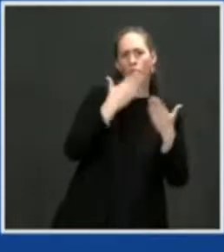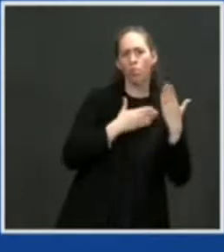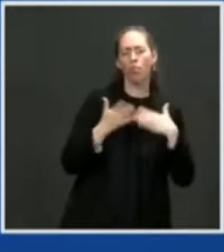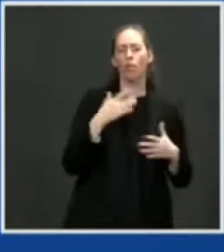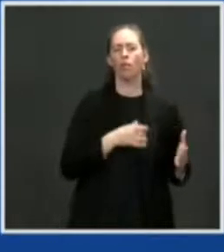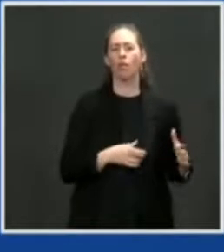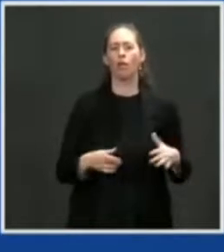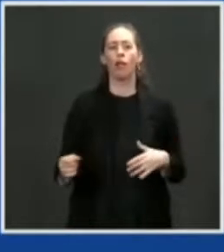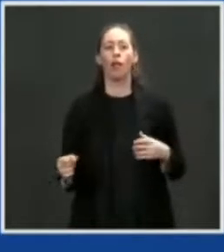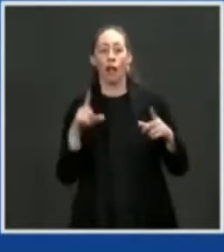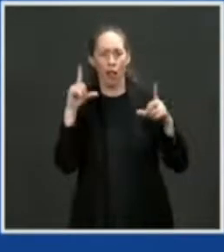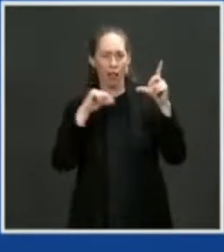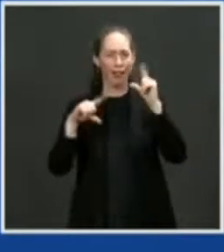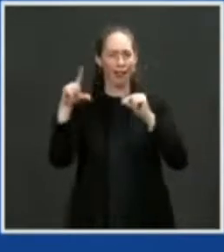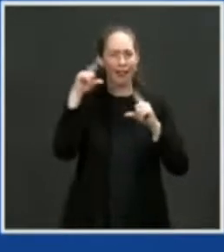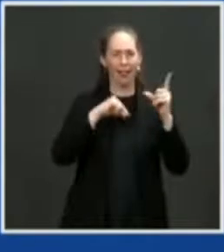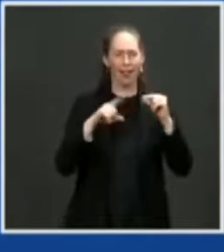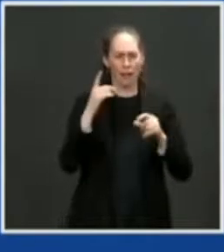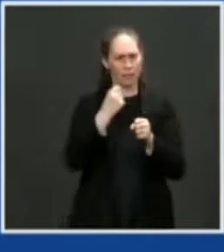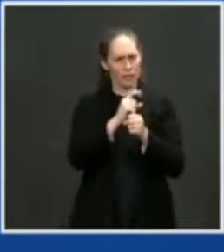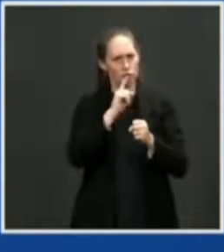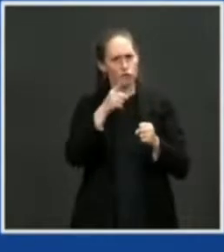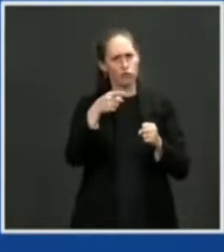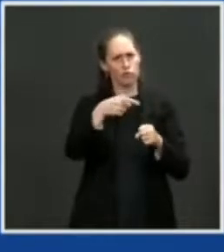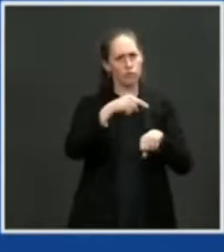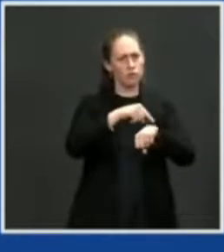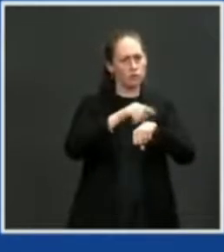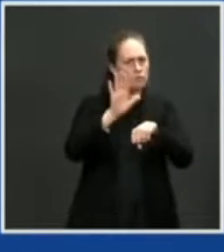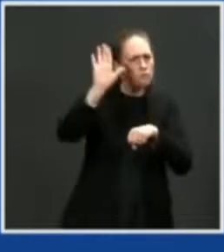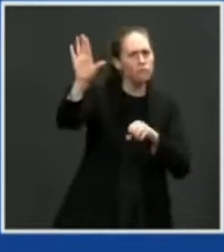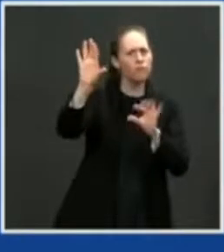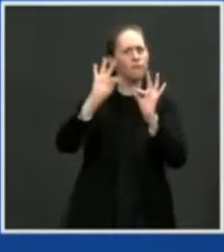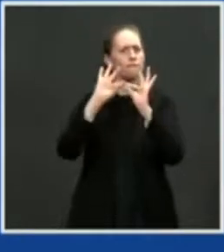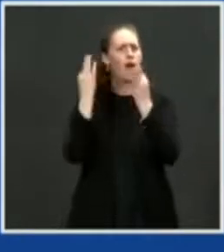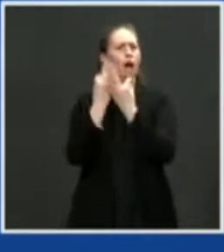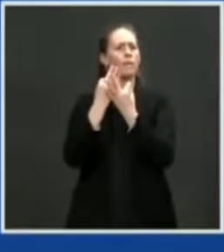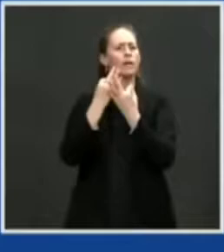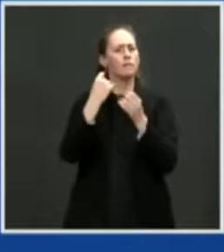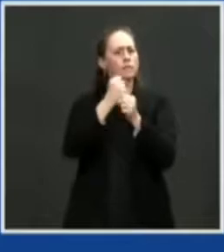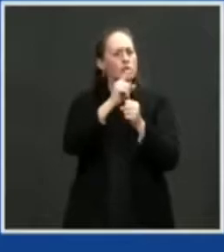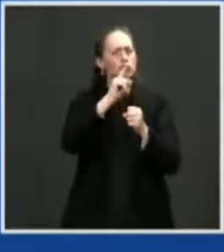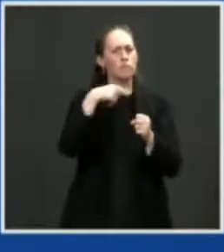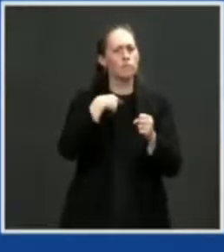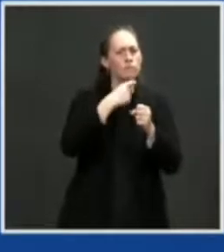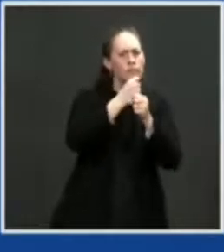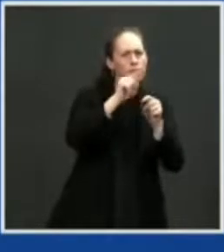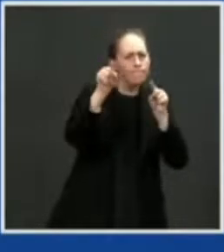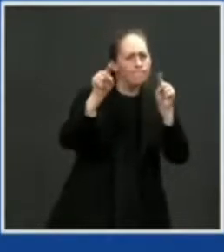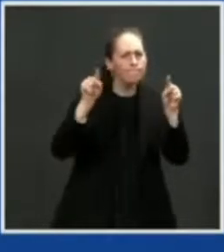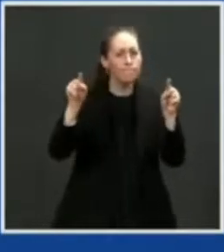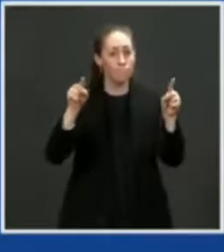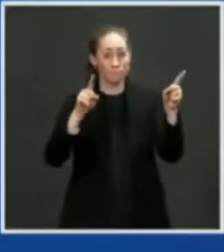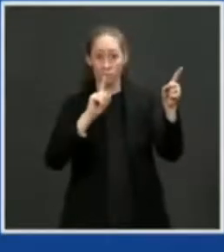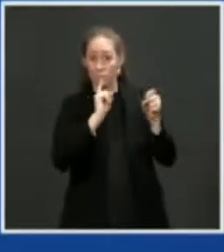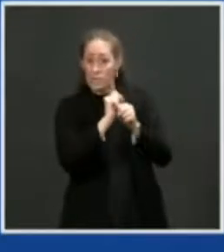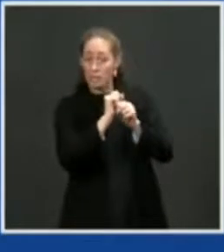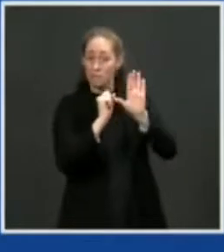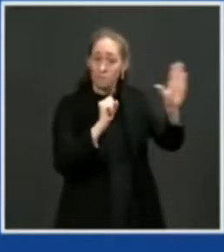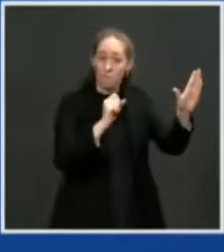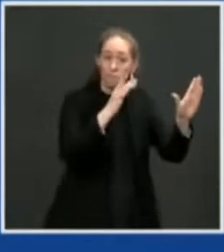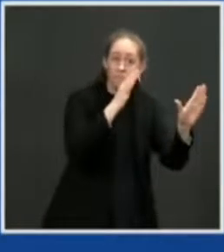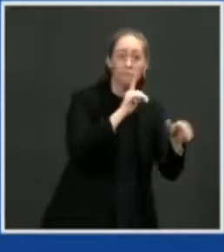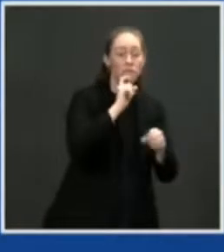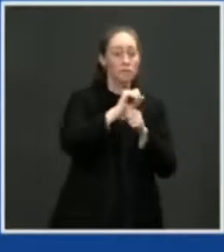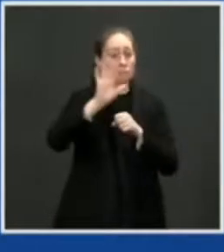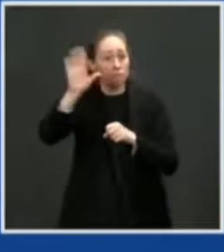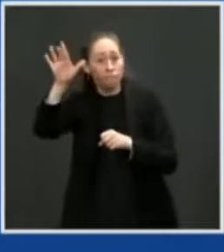phone. establishing that right off the bat. If We it call in 'em up. fact is mom or dad, You mom, dad, or says, trafficker? take the extreme case, I got a birth